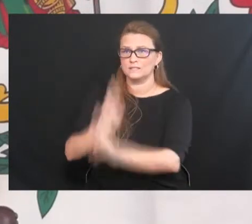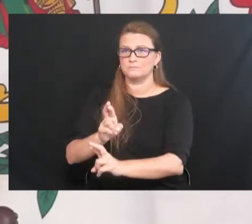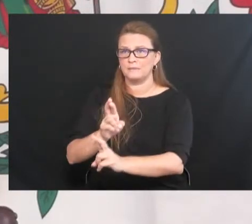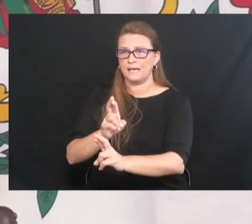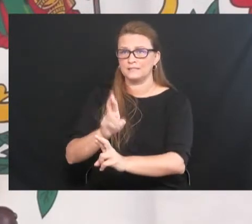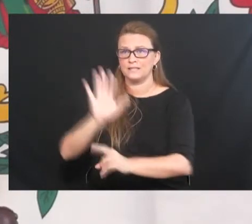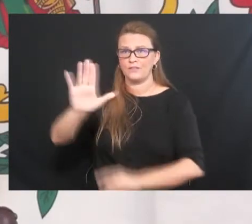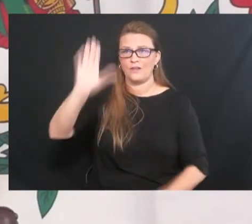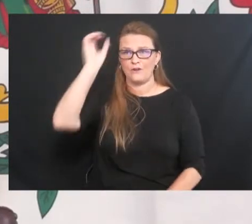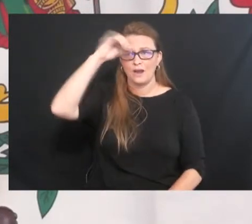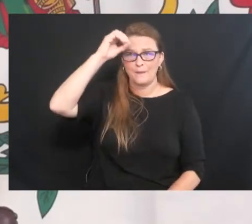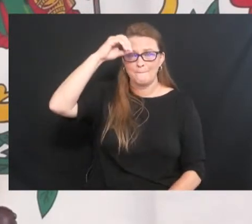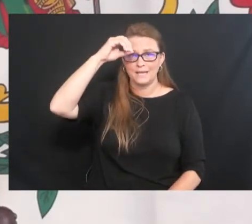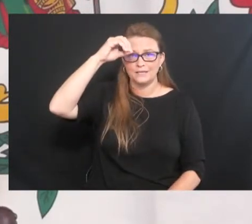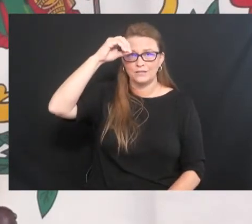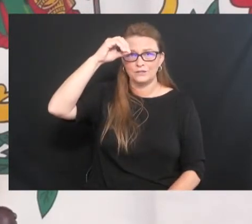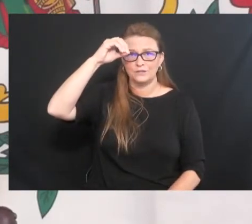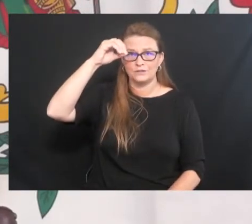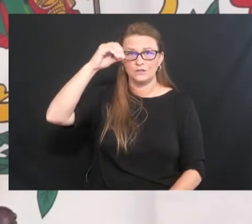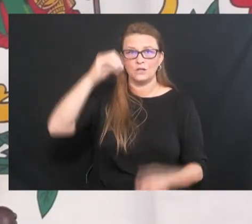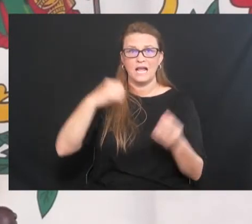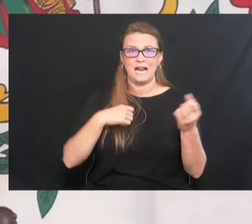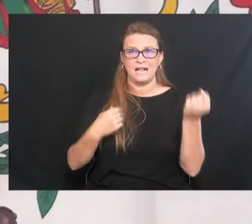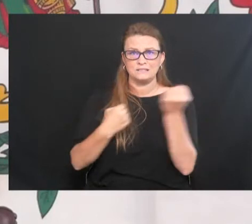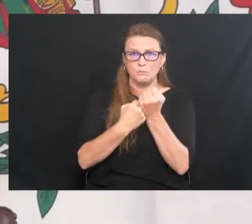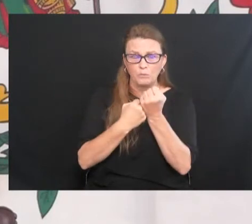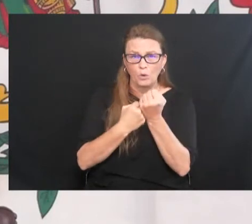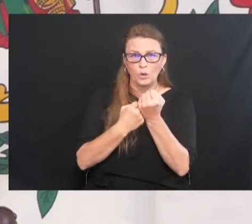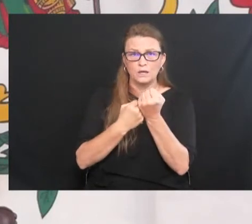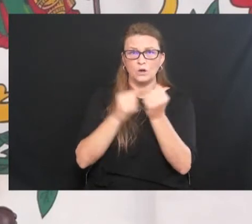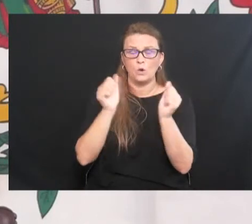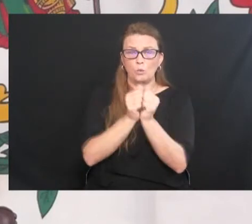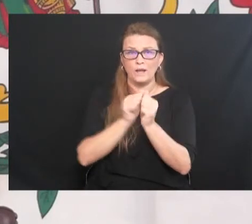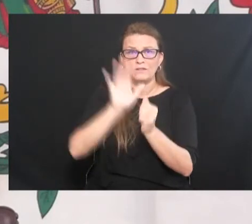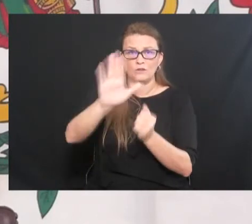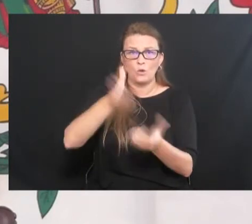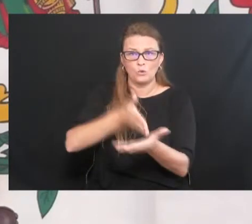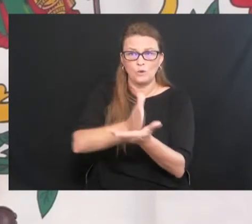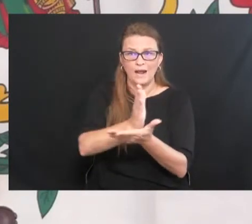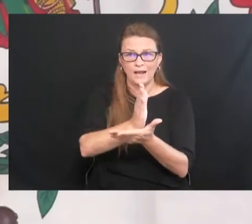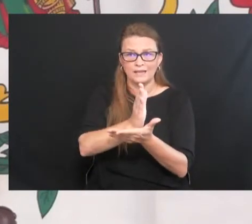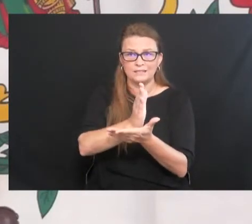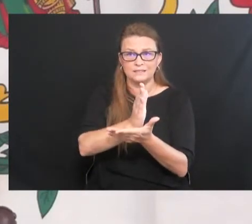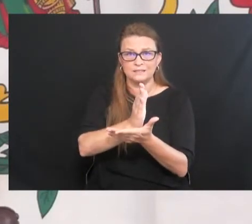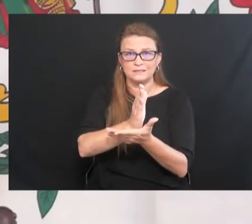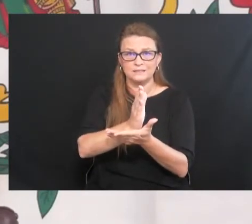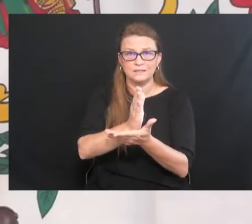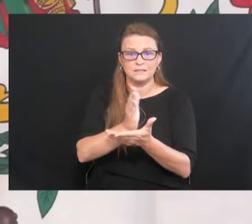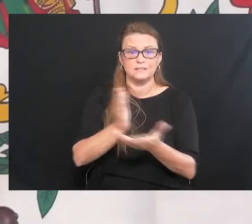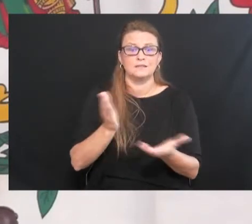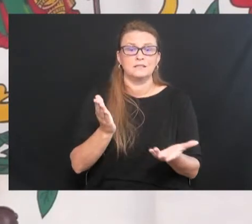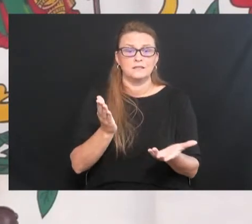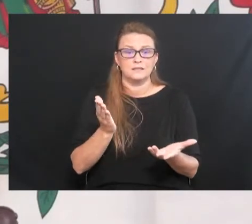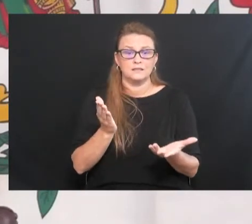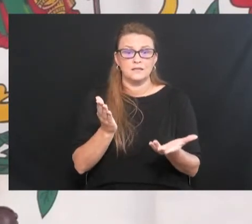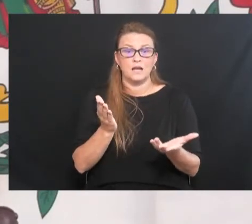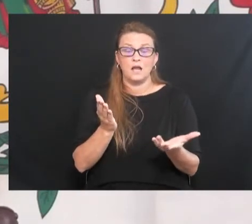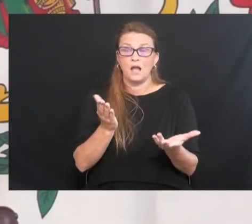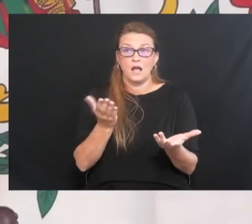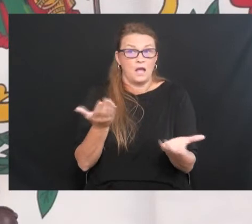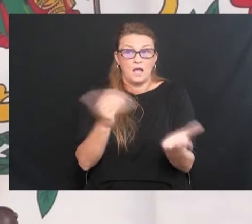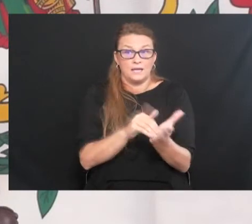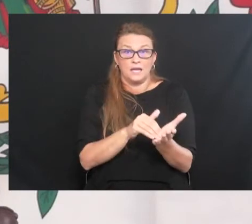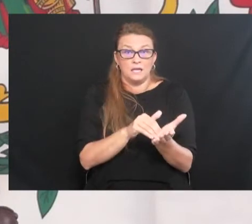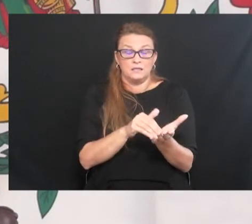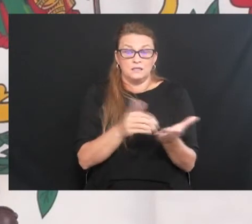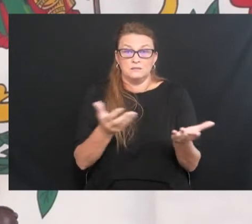And I stand steadfast with absolutely those freedoms. I have said it over and over. You know,